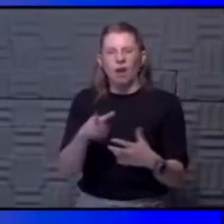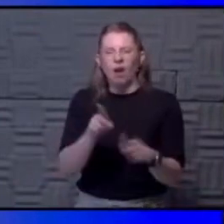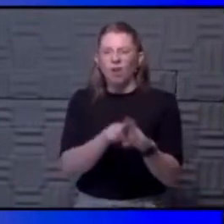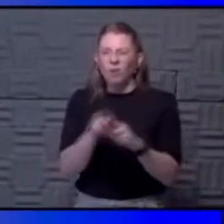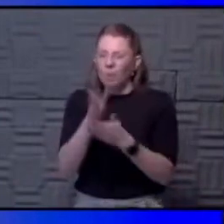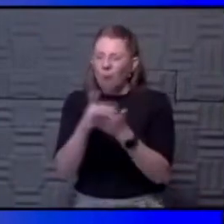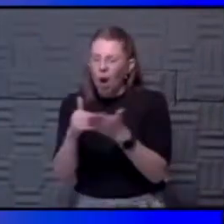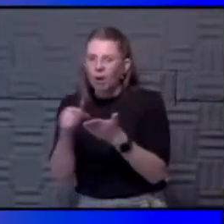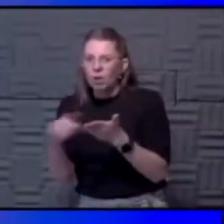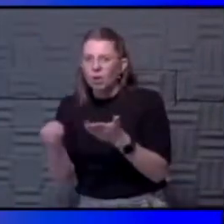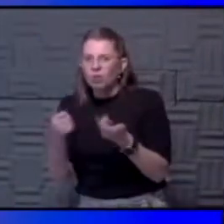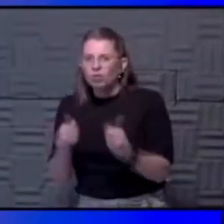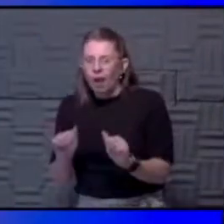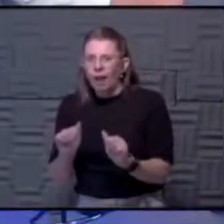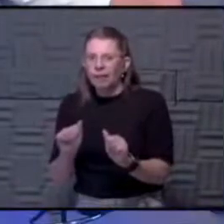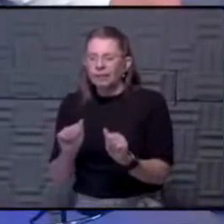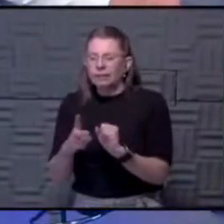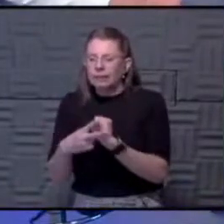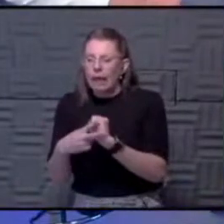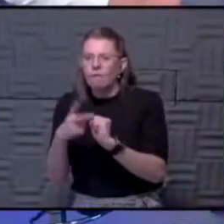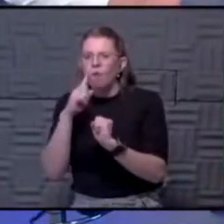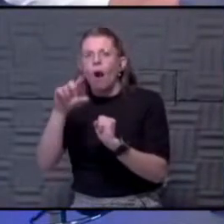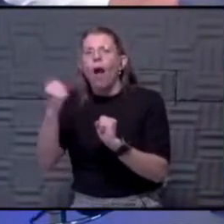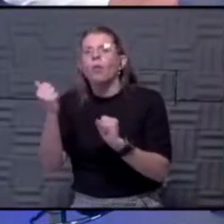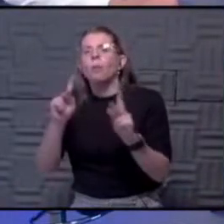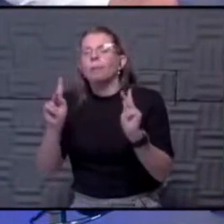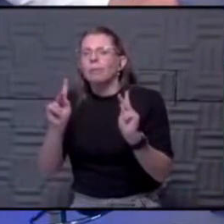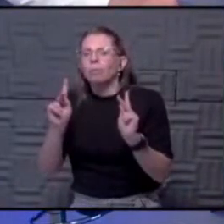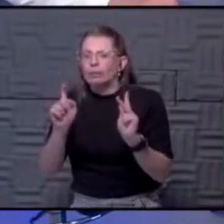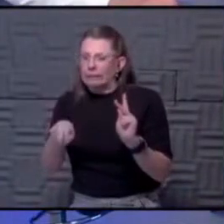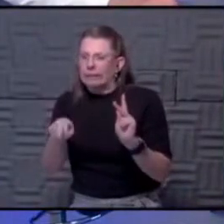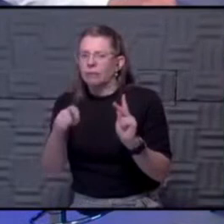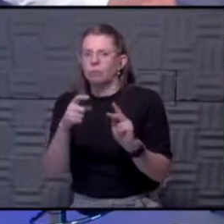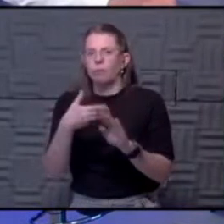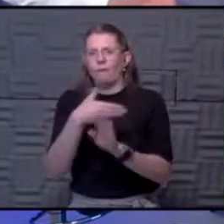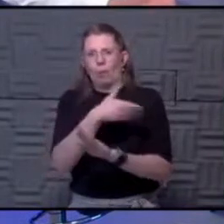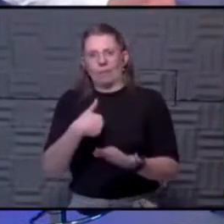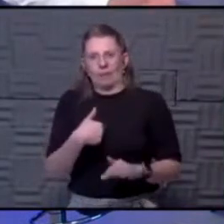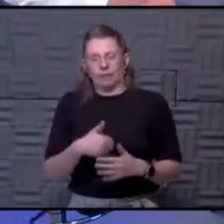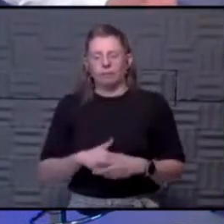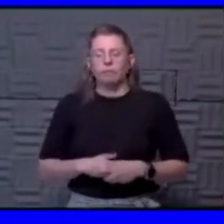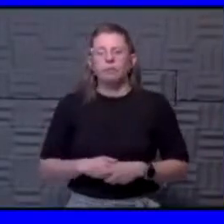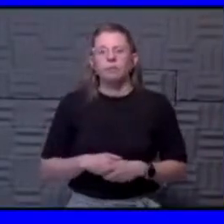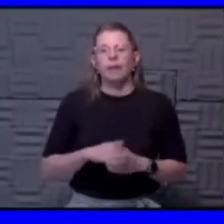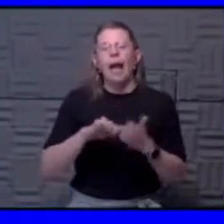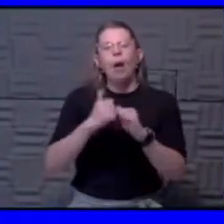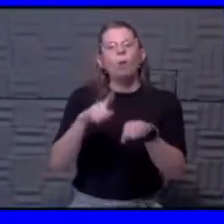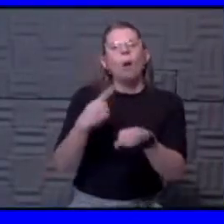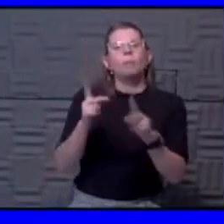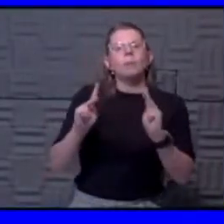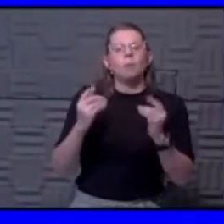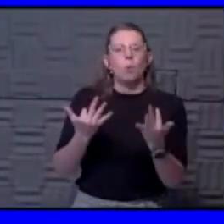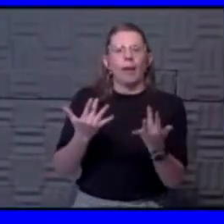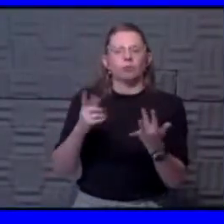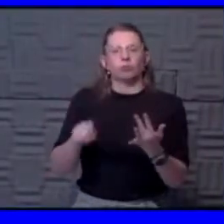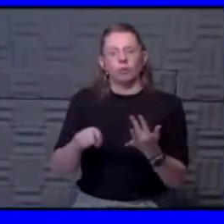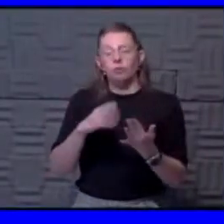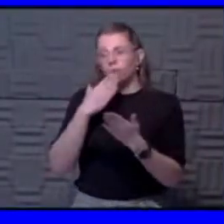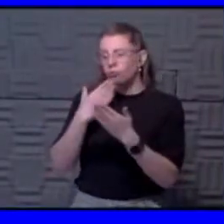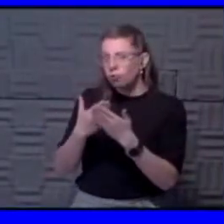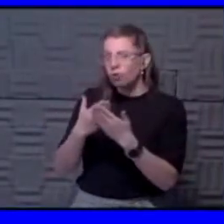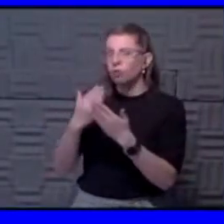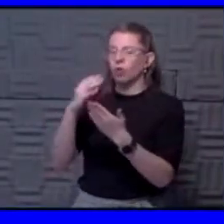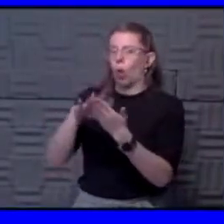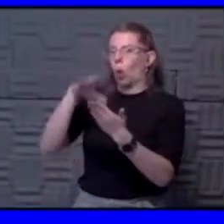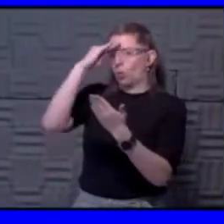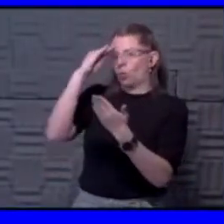says we're trying to be good stewards. Some insight. How long should people wait? So, I think that's good insight to understand about that. We were